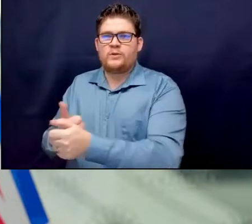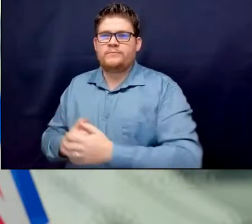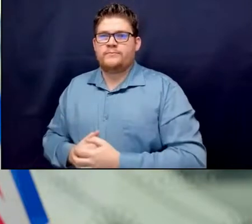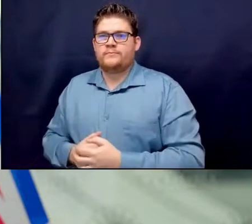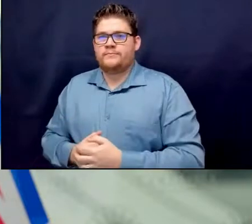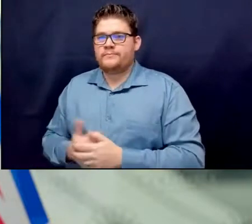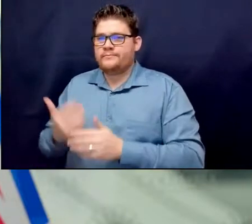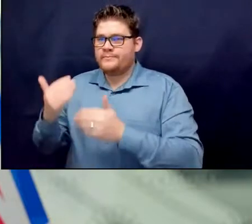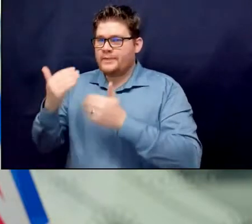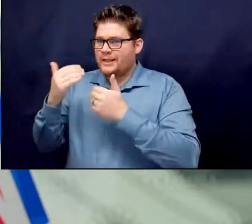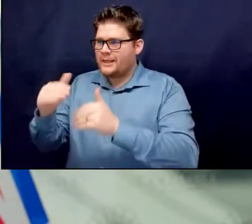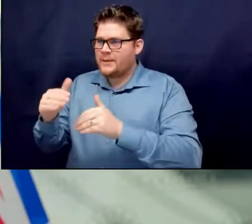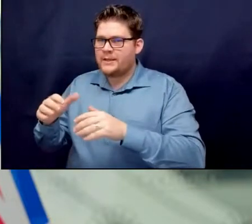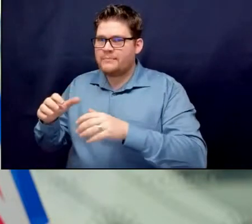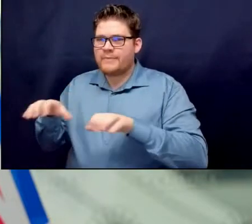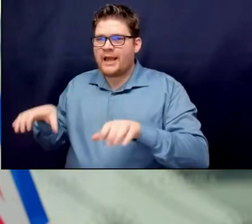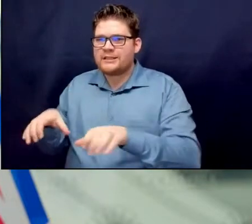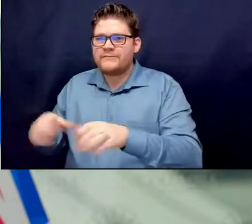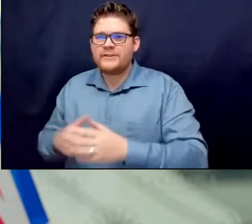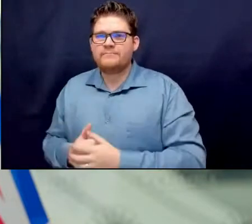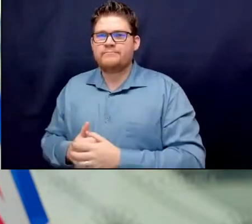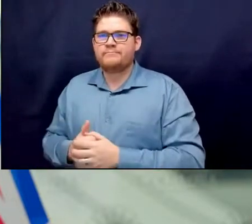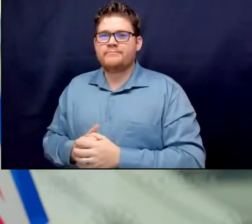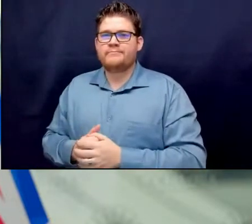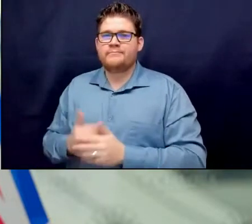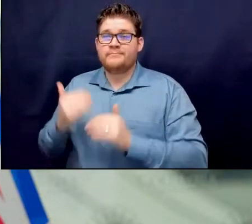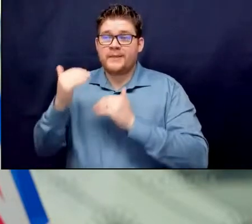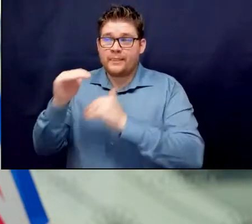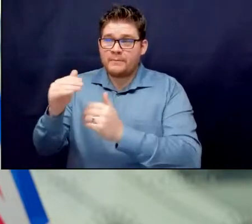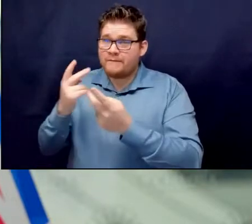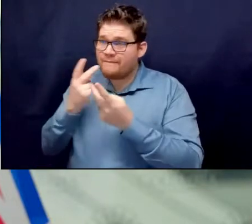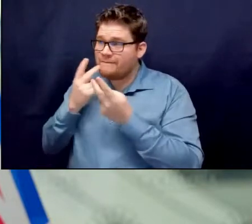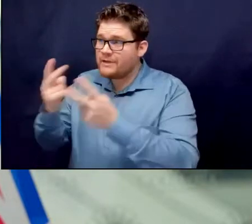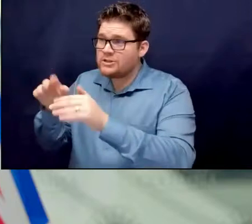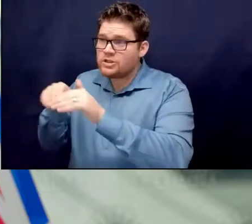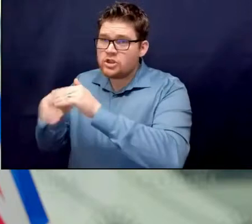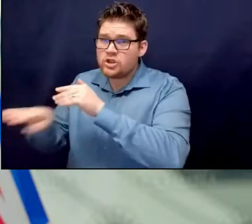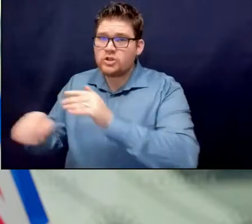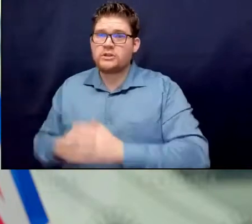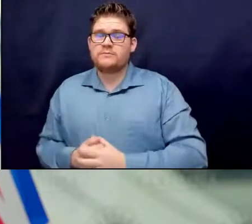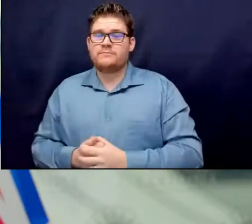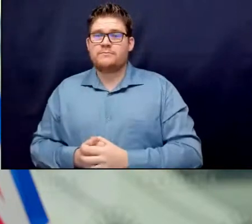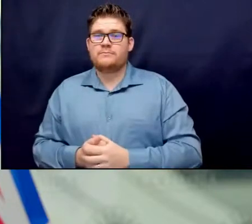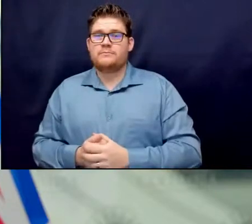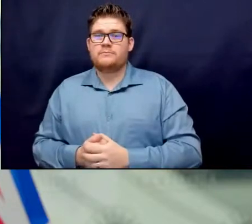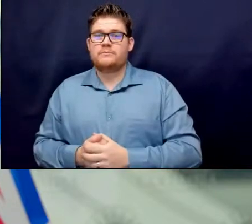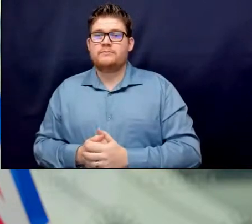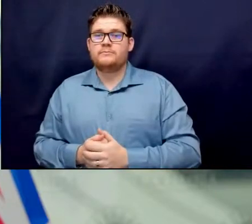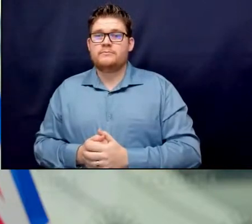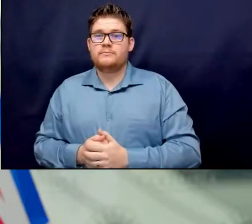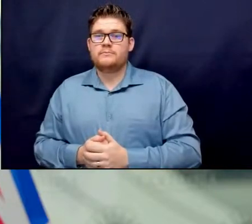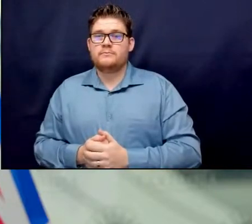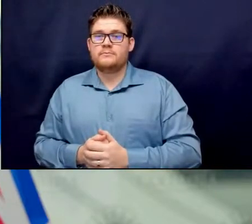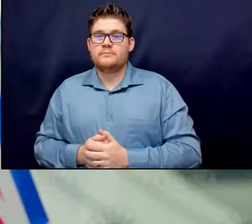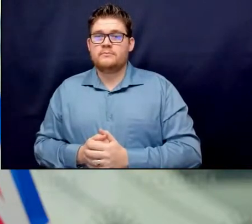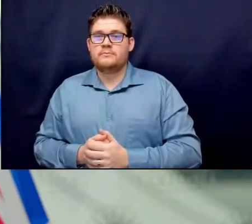home that are important to the lives of residents. And equally, in other services in the community that are critically